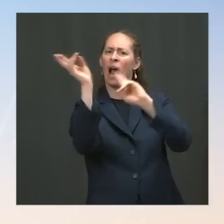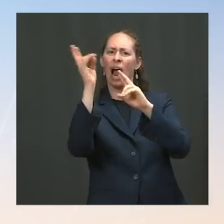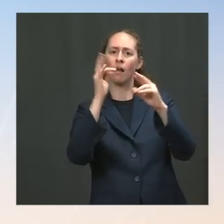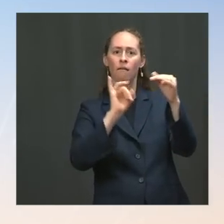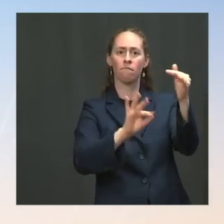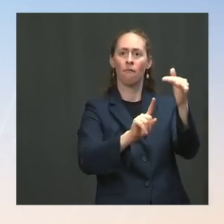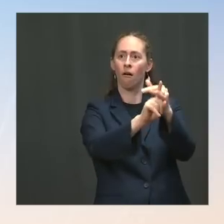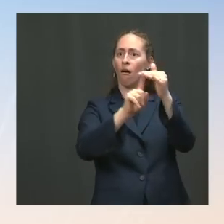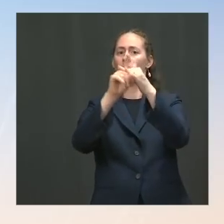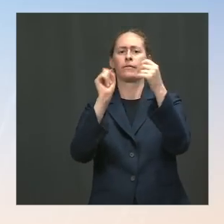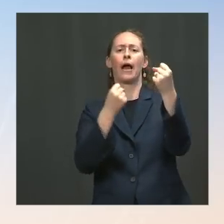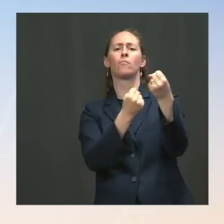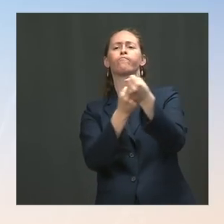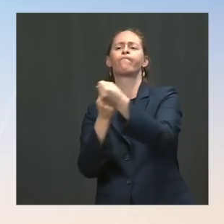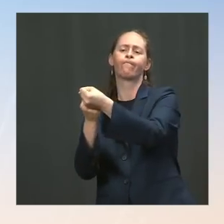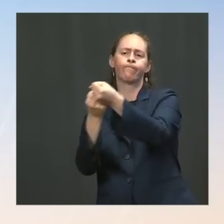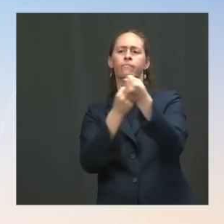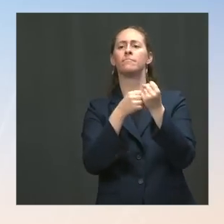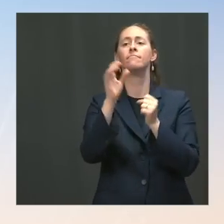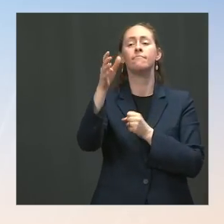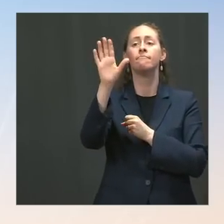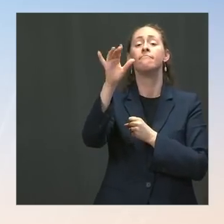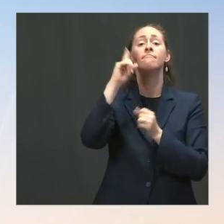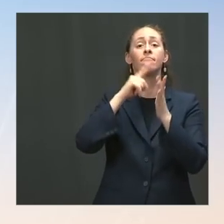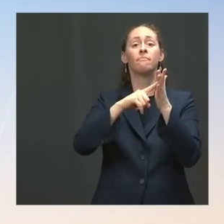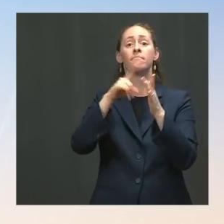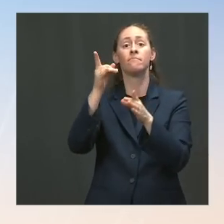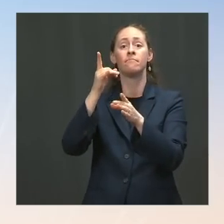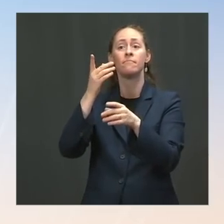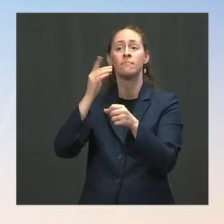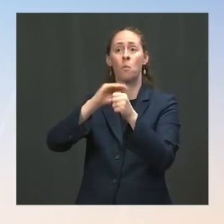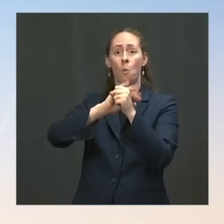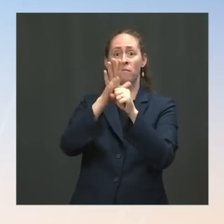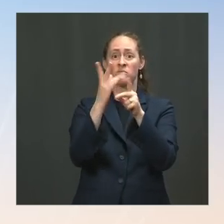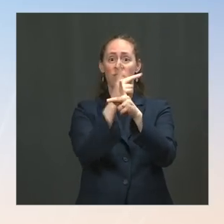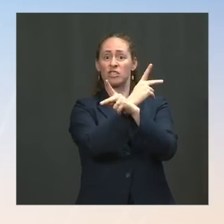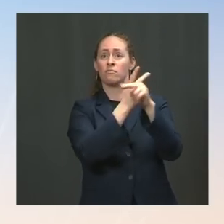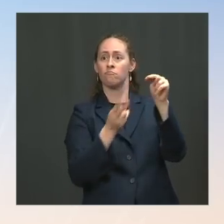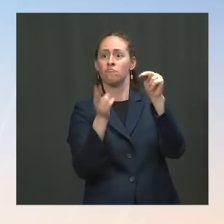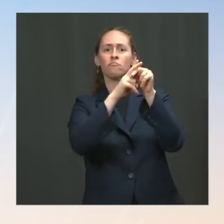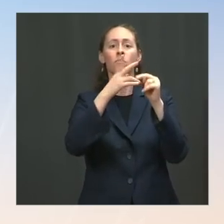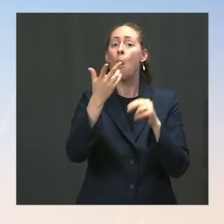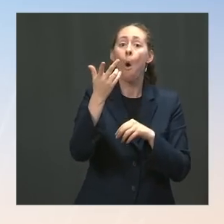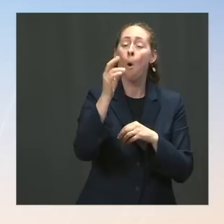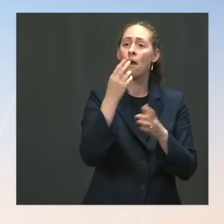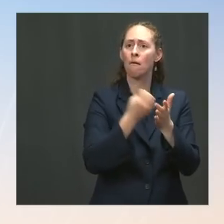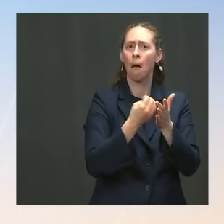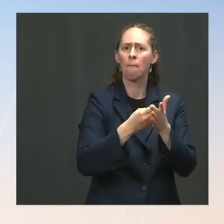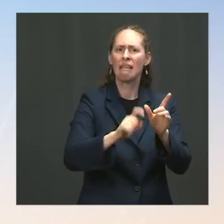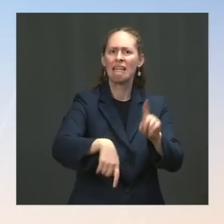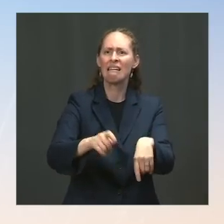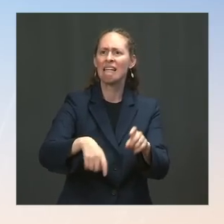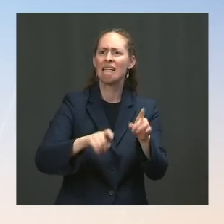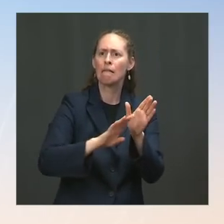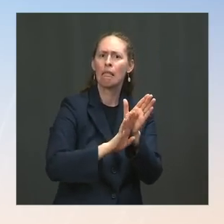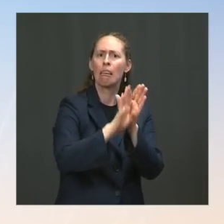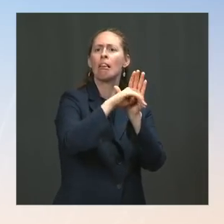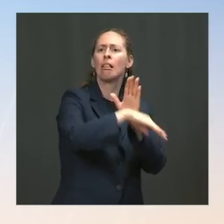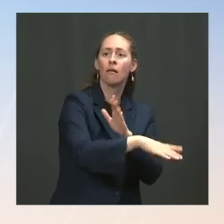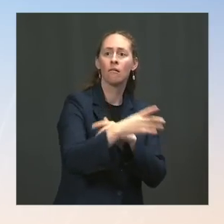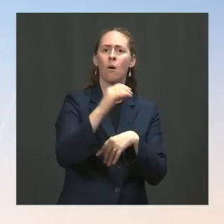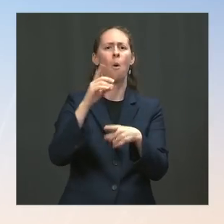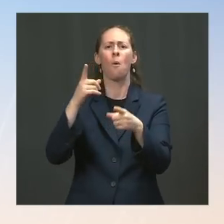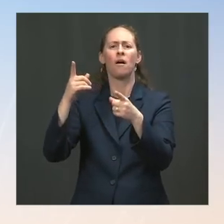moments of the virus, economic needs, different communities recovering at different rates. That's one of the reasons why we push for state and local